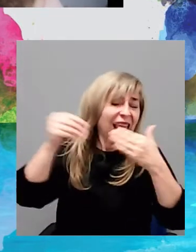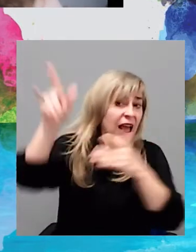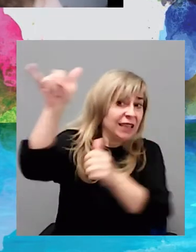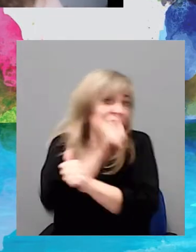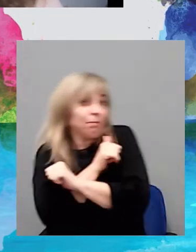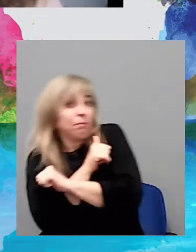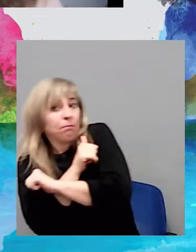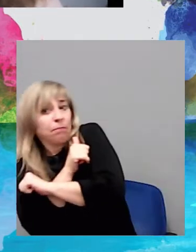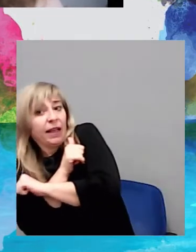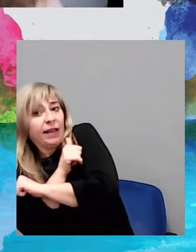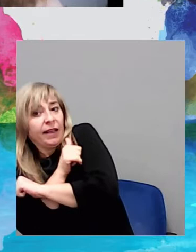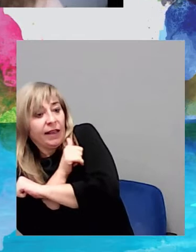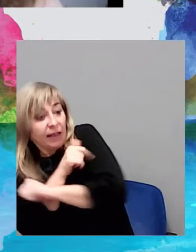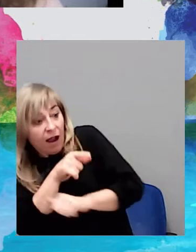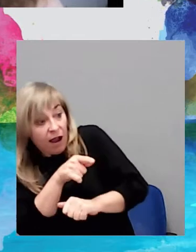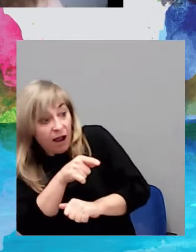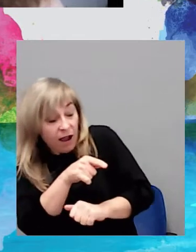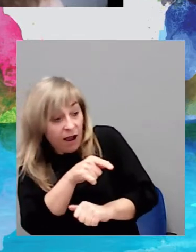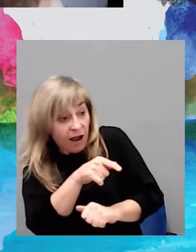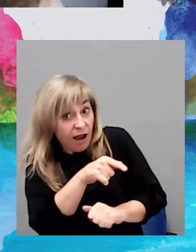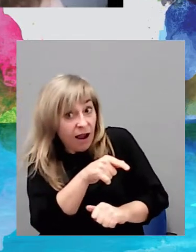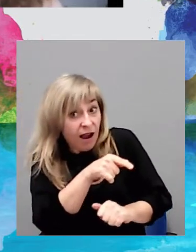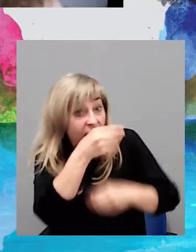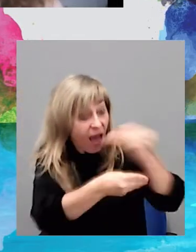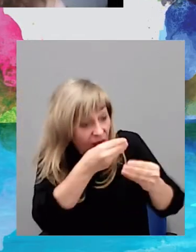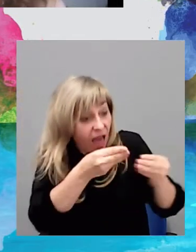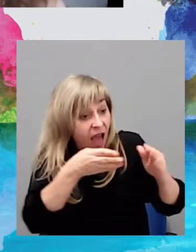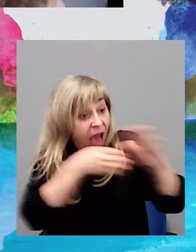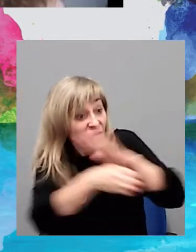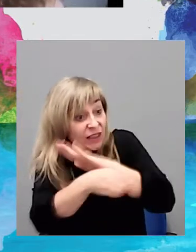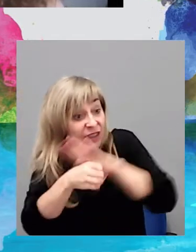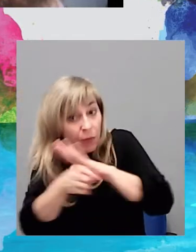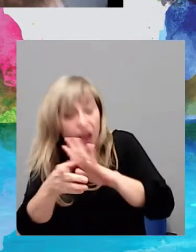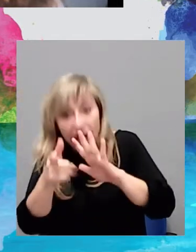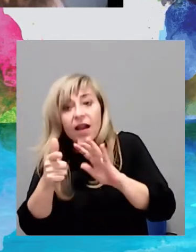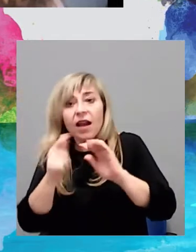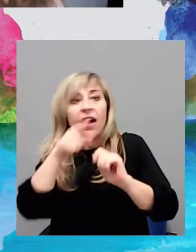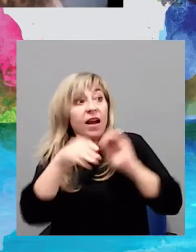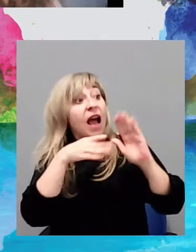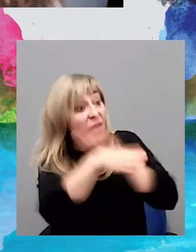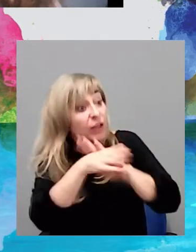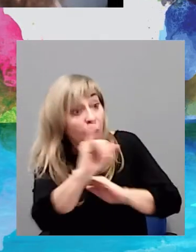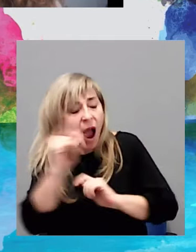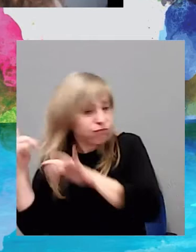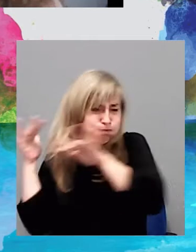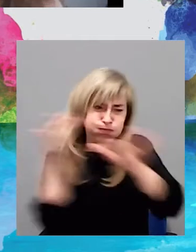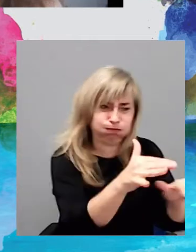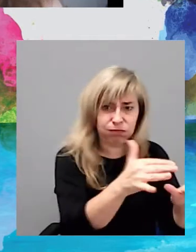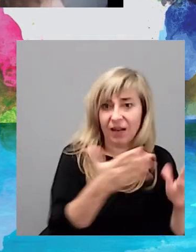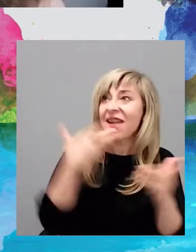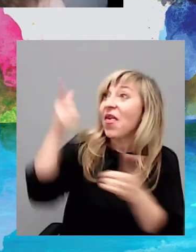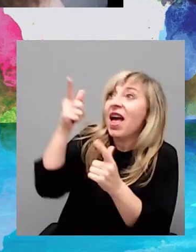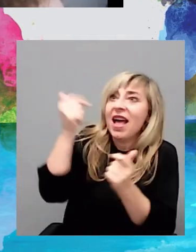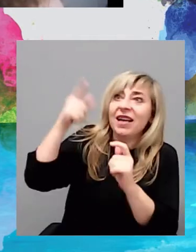in only China. It's like a huge market, 15% of the world population, and this has